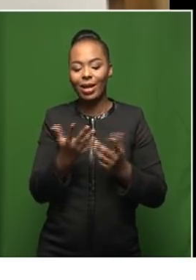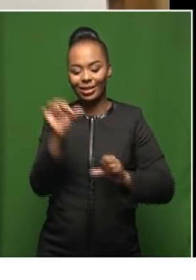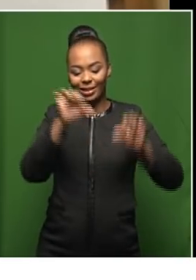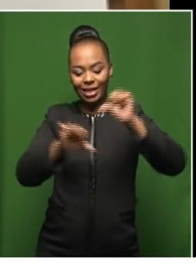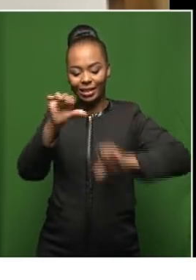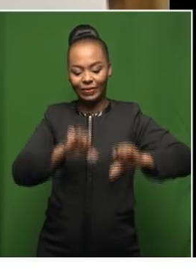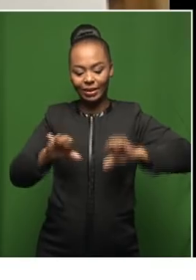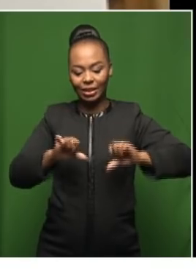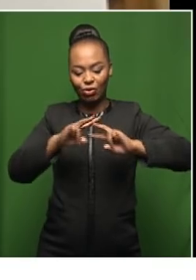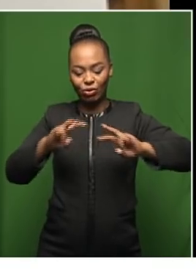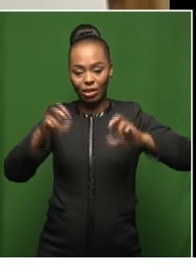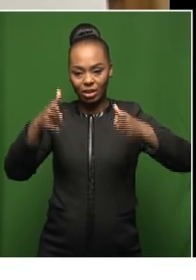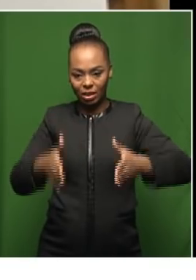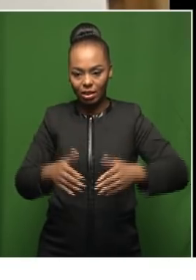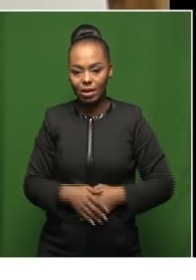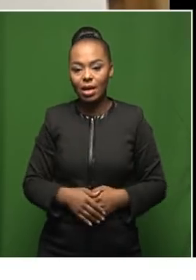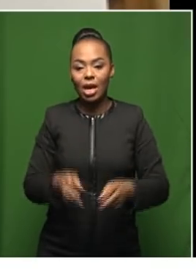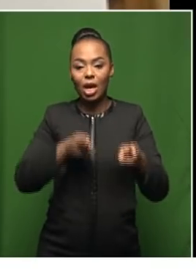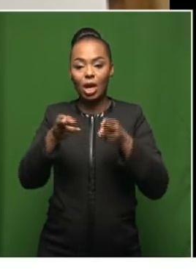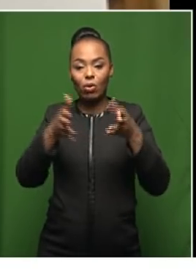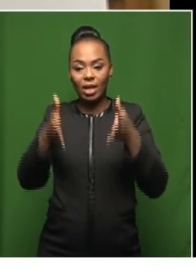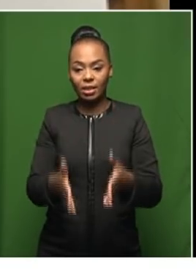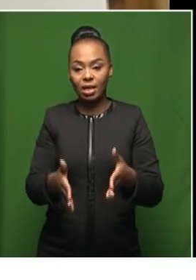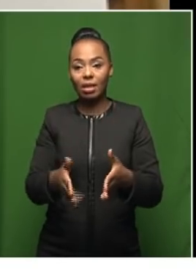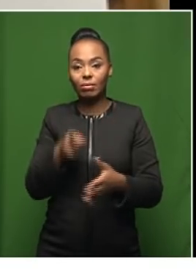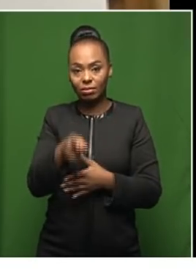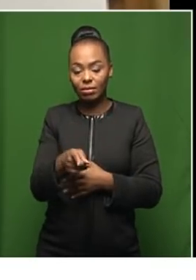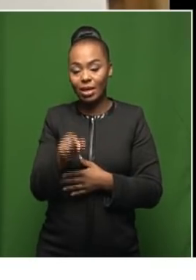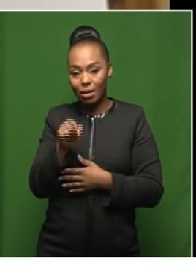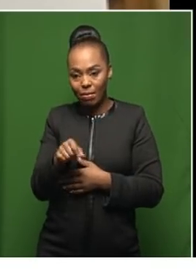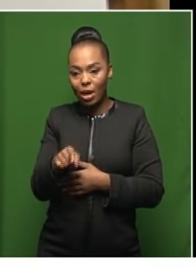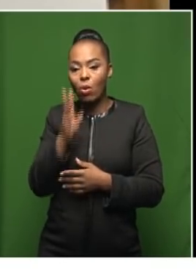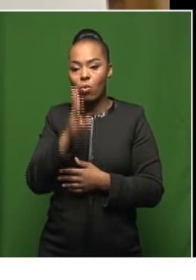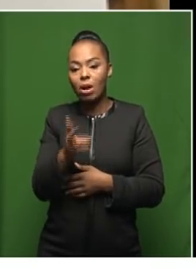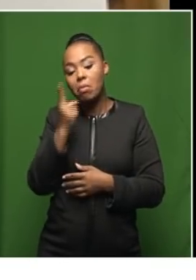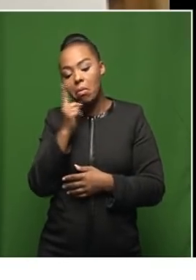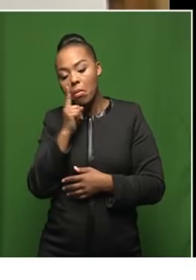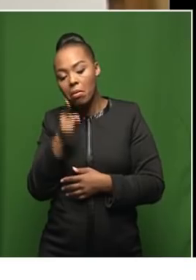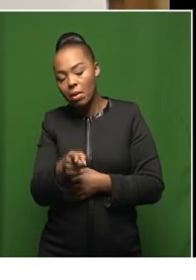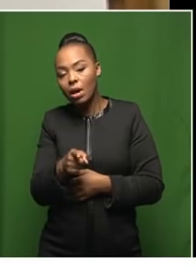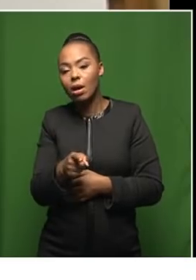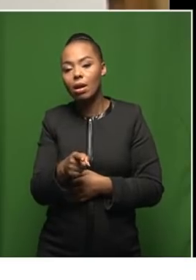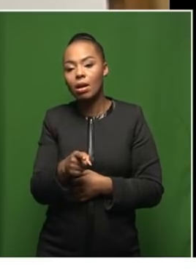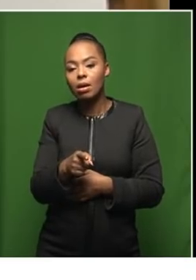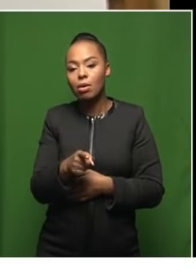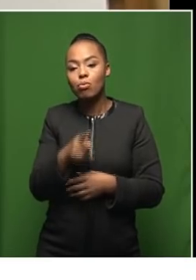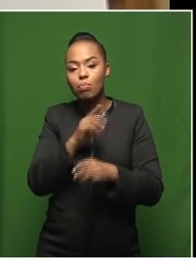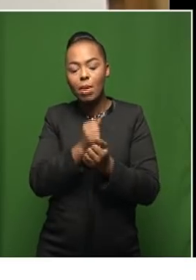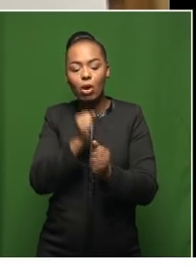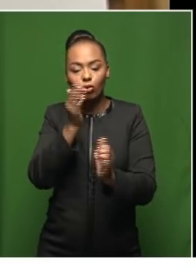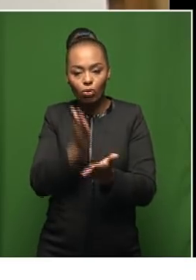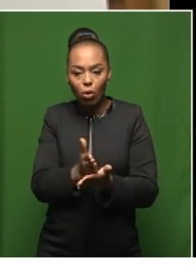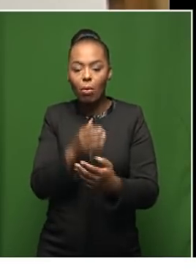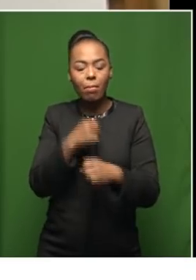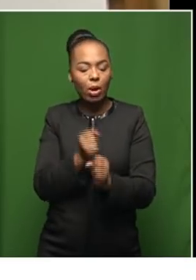the regulators, the SAPRA in South Africa, will look at those issues, and just to make sure that we don't just get